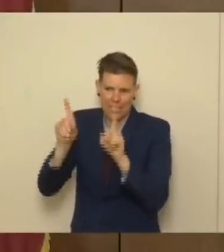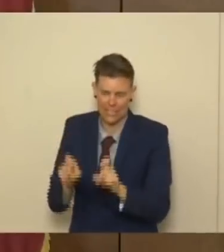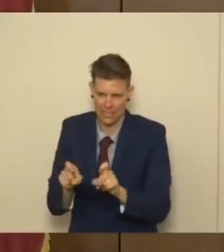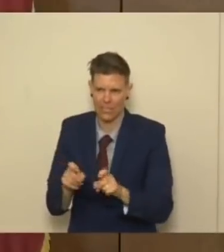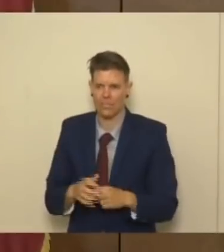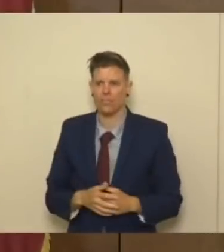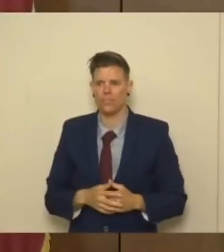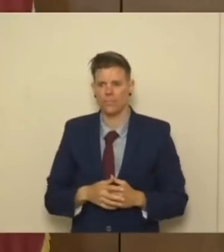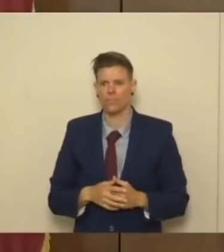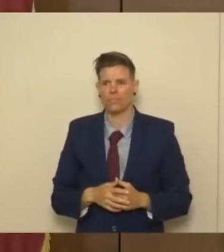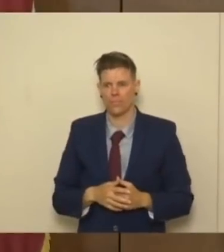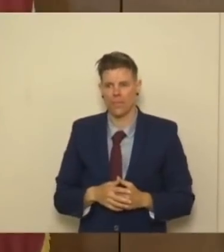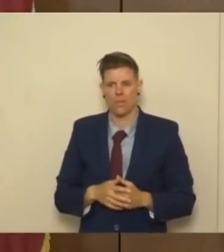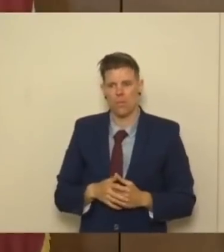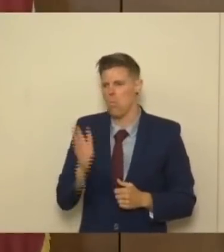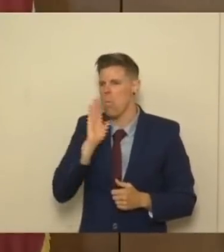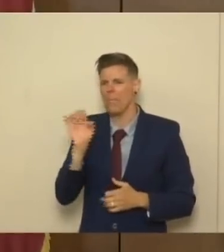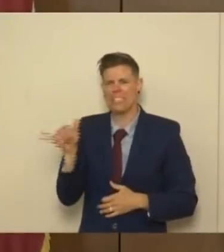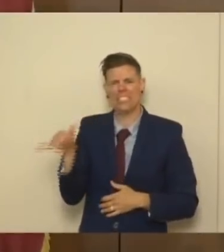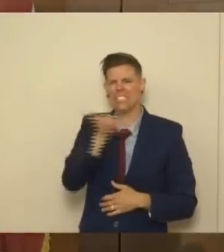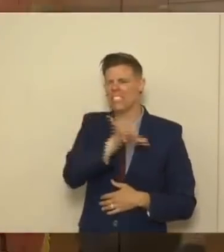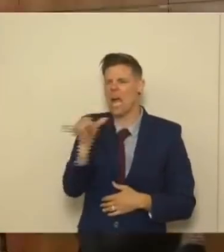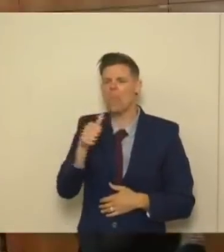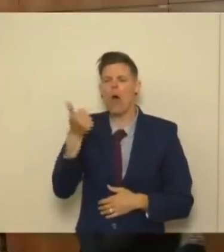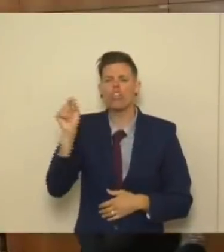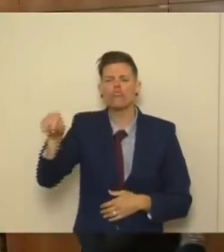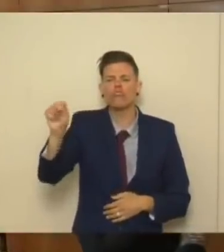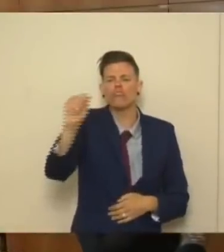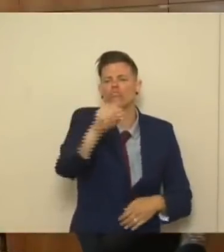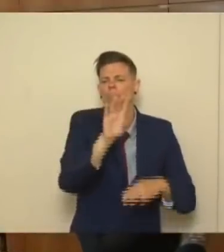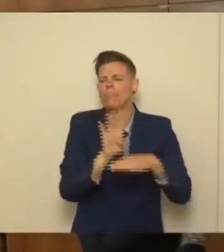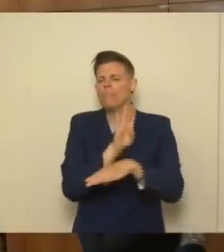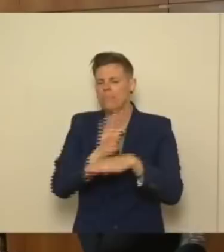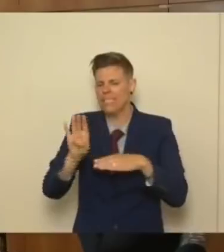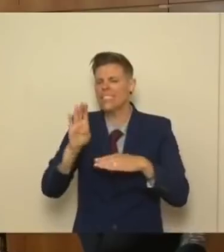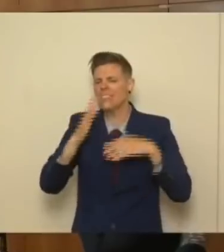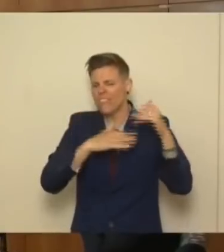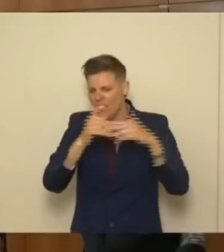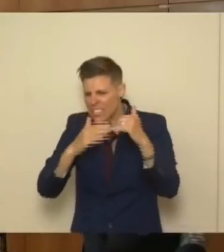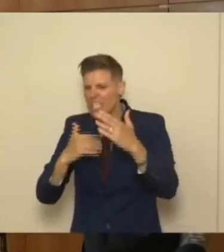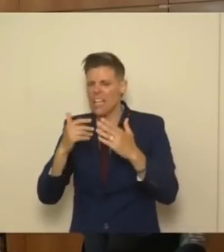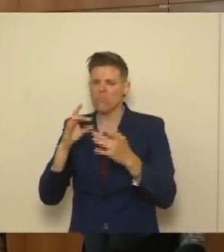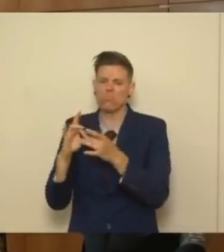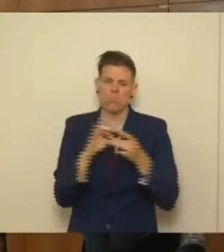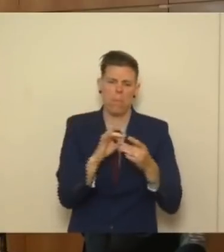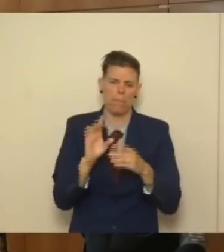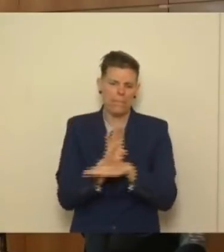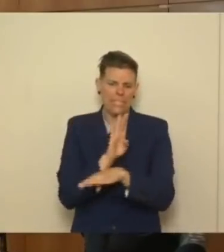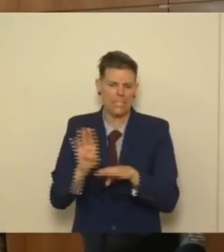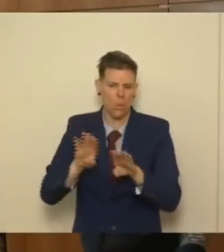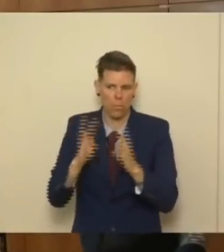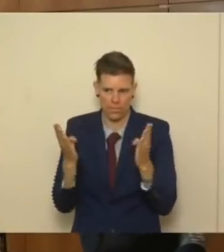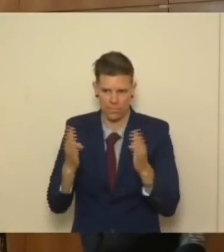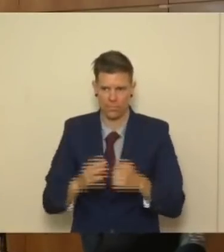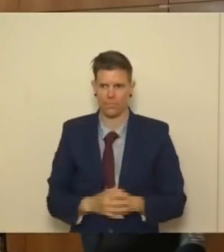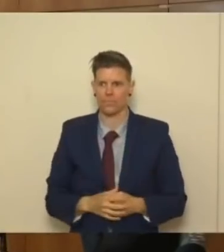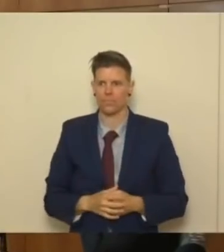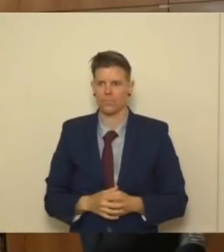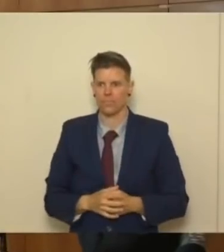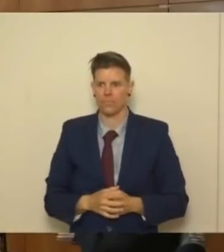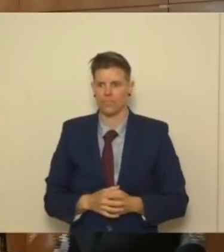of our other entities. Next question. Oh, got one more. Just a comment. You did a great job summarizing the